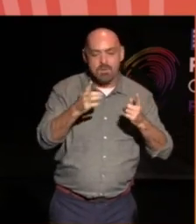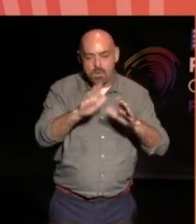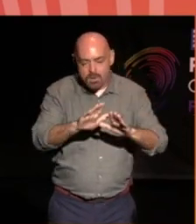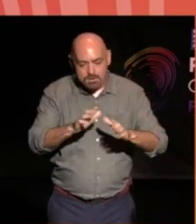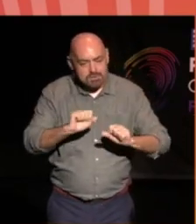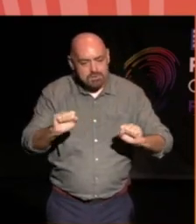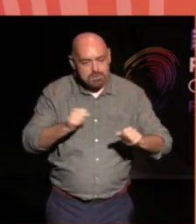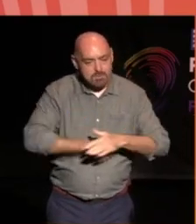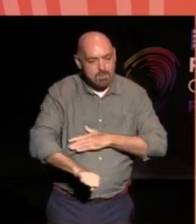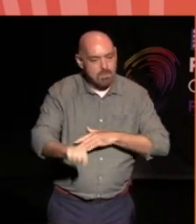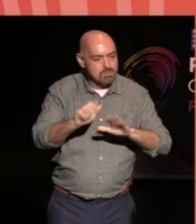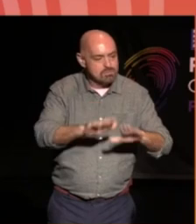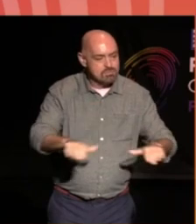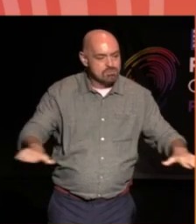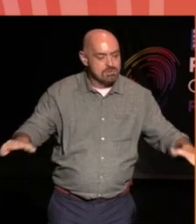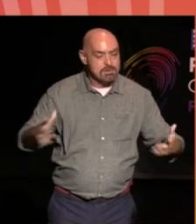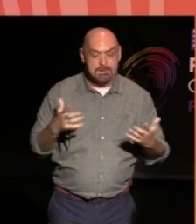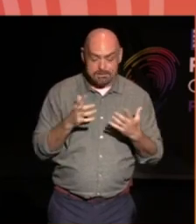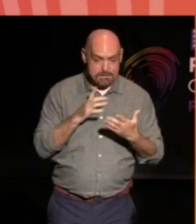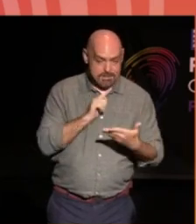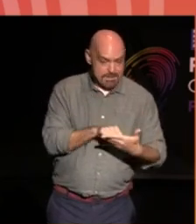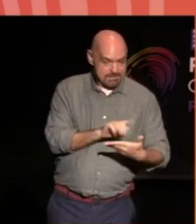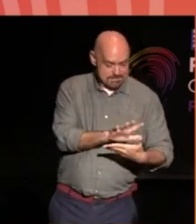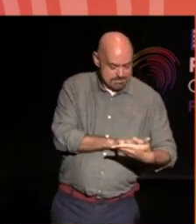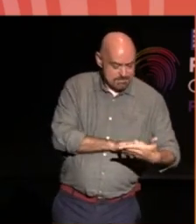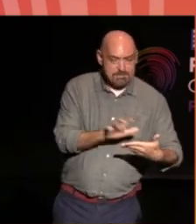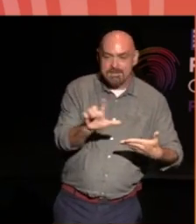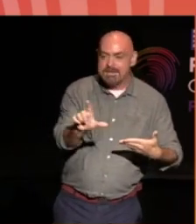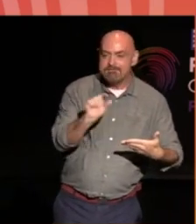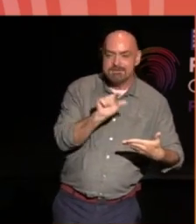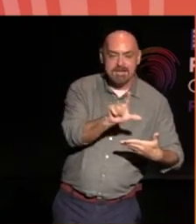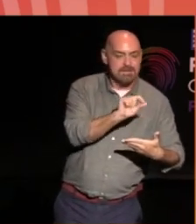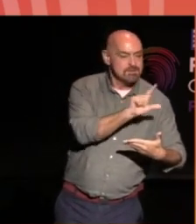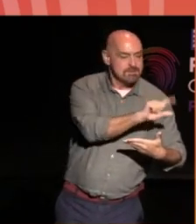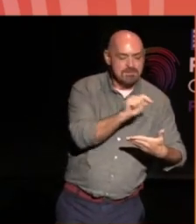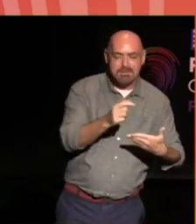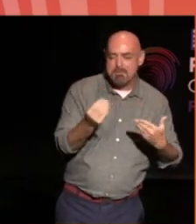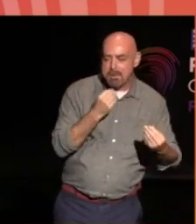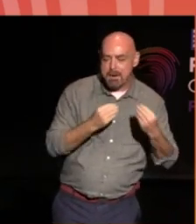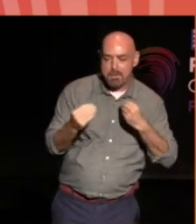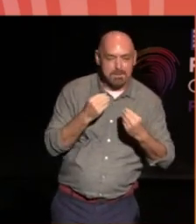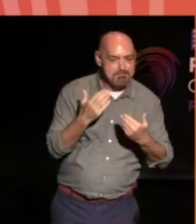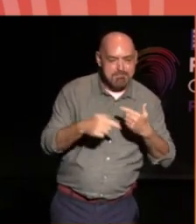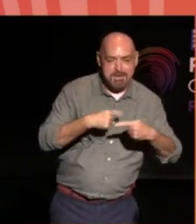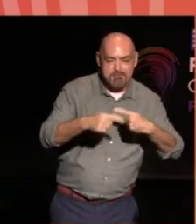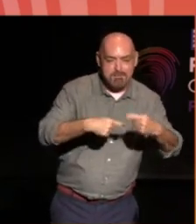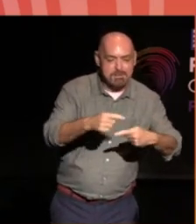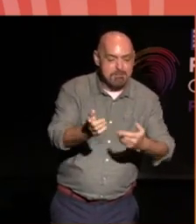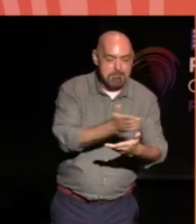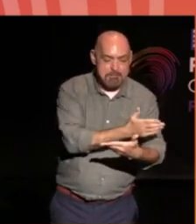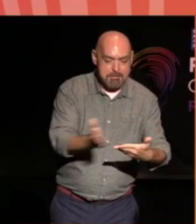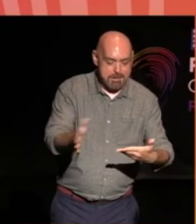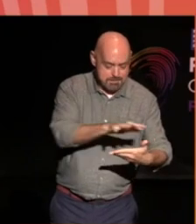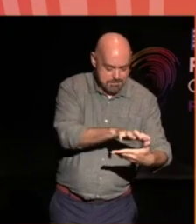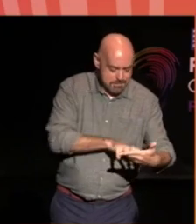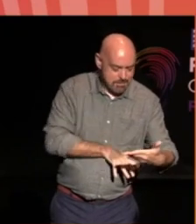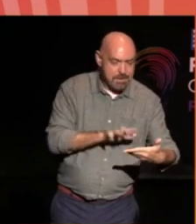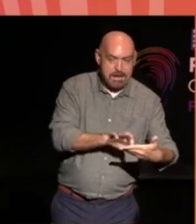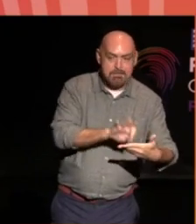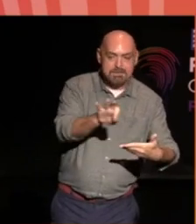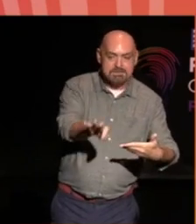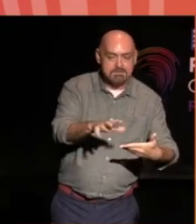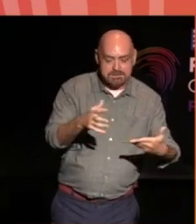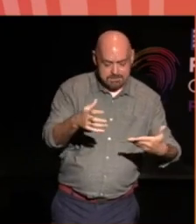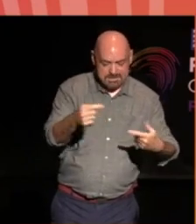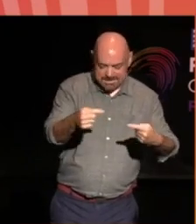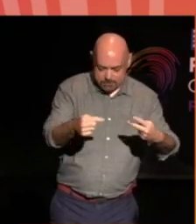children. An invitation to a never-ending banquet, clear and concise, a petition of